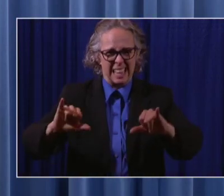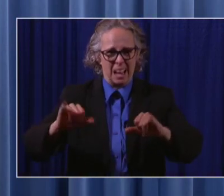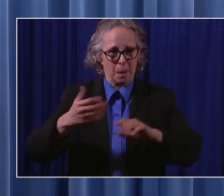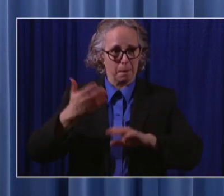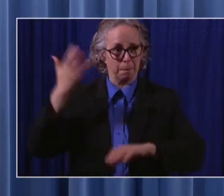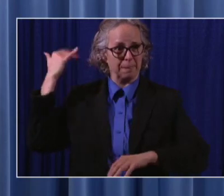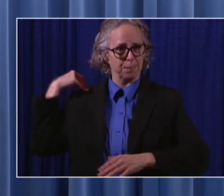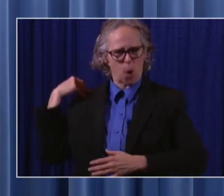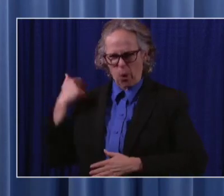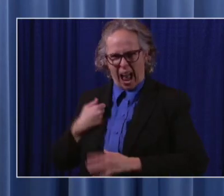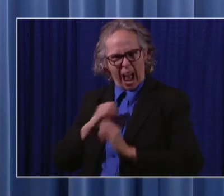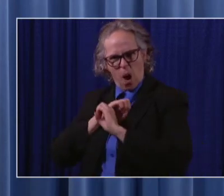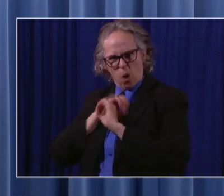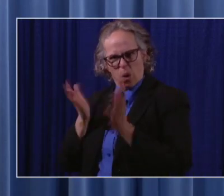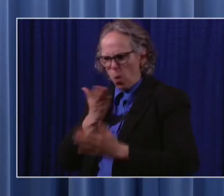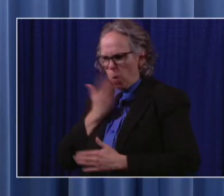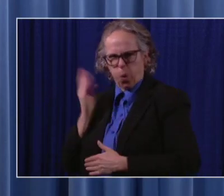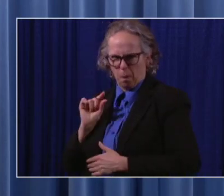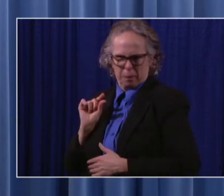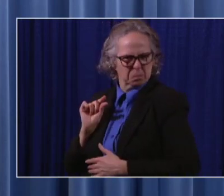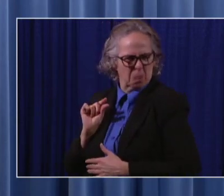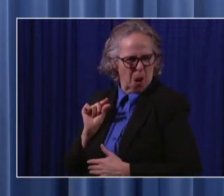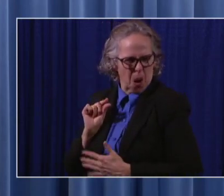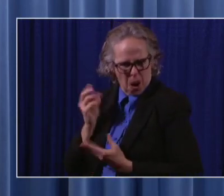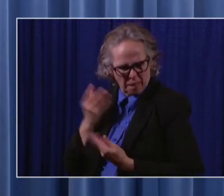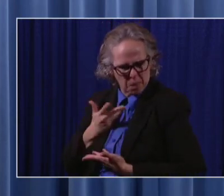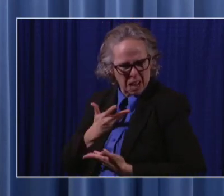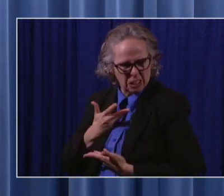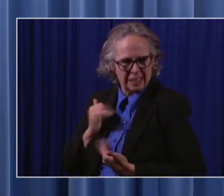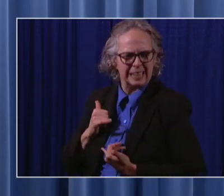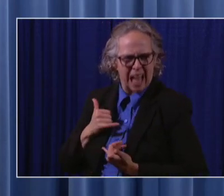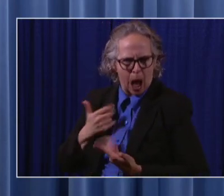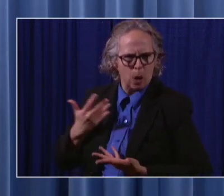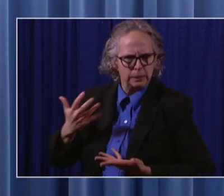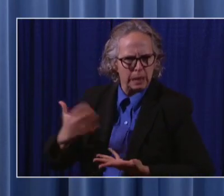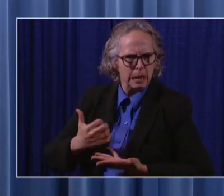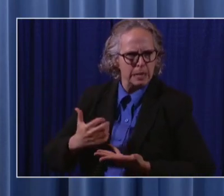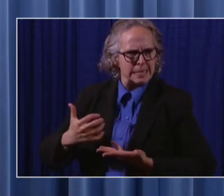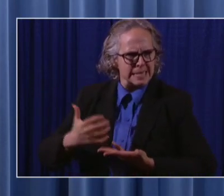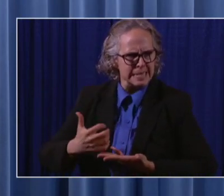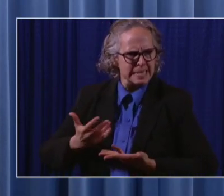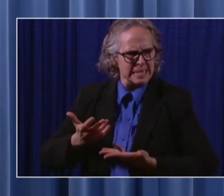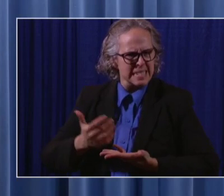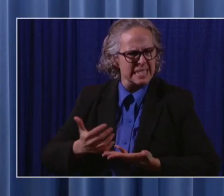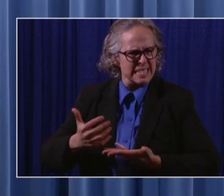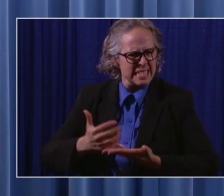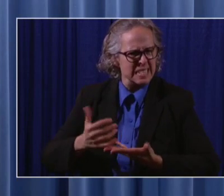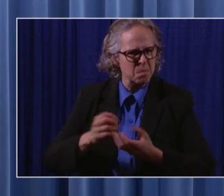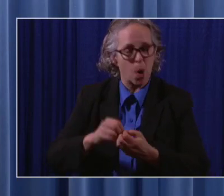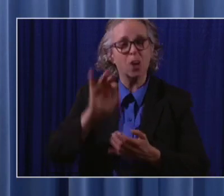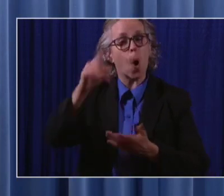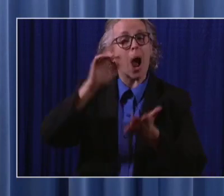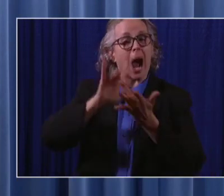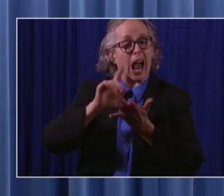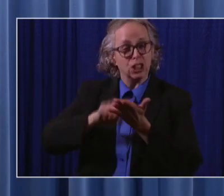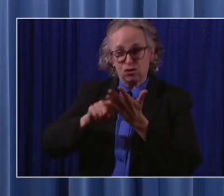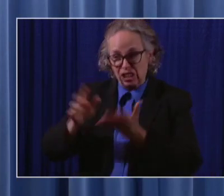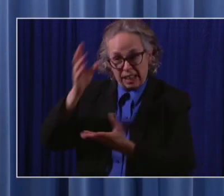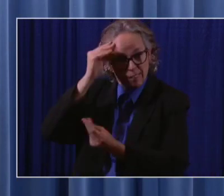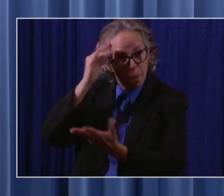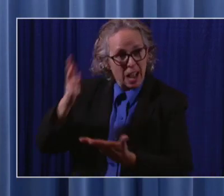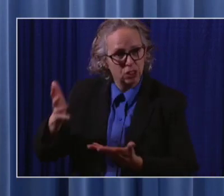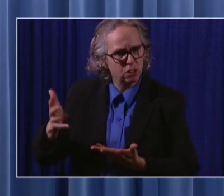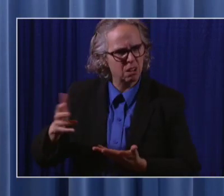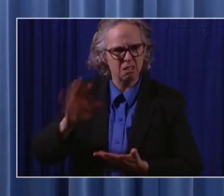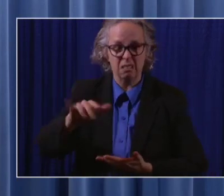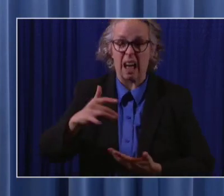The contact tracing, I'm as anxious to get this information as you are, maybe even more so,